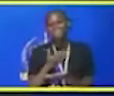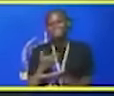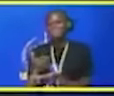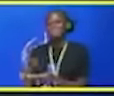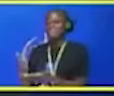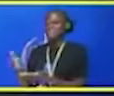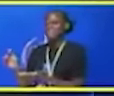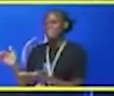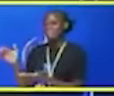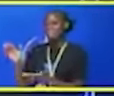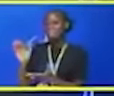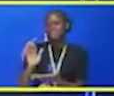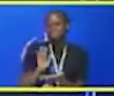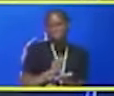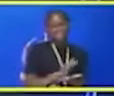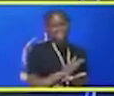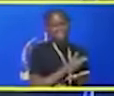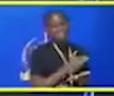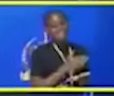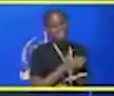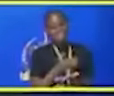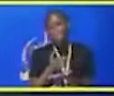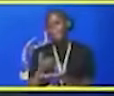see Jesus